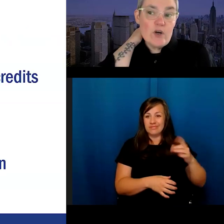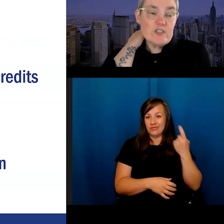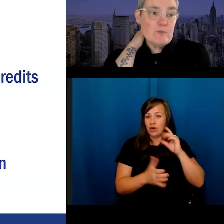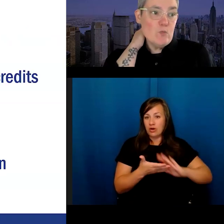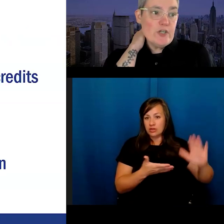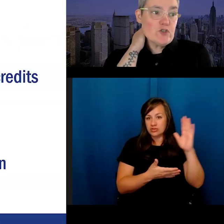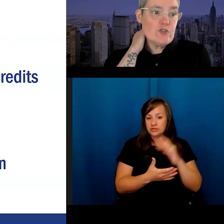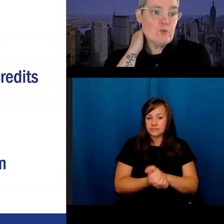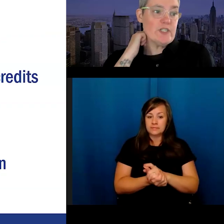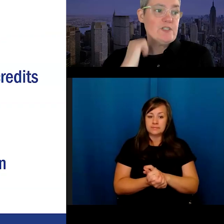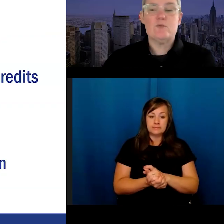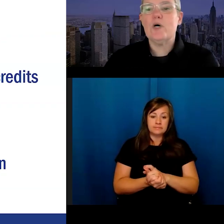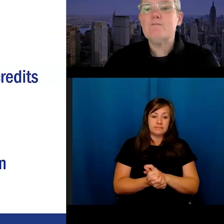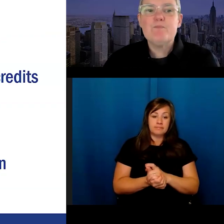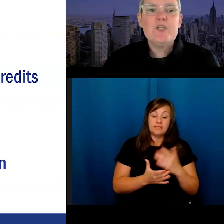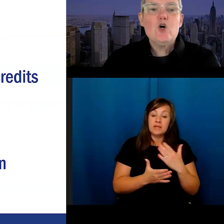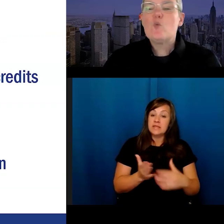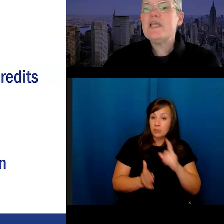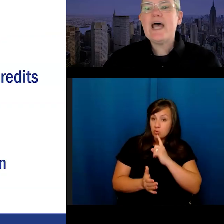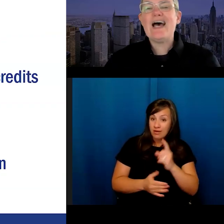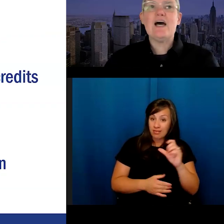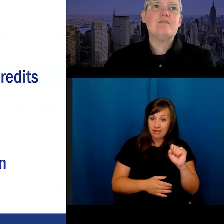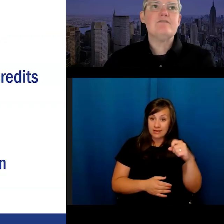So what are some real student wins? Well,